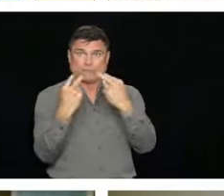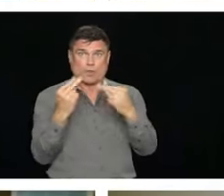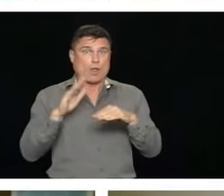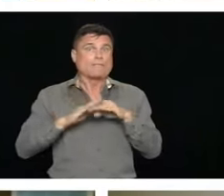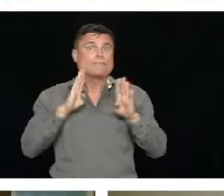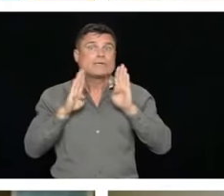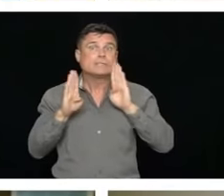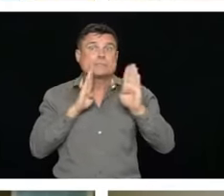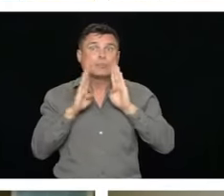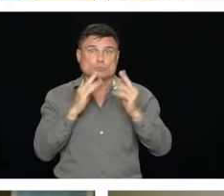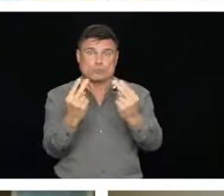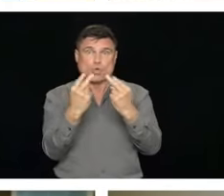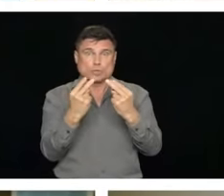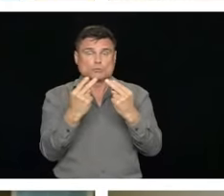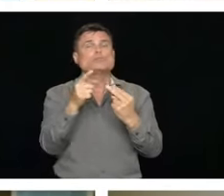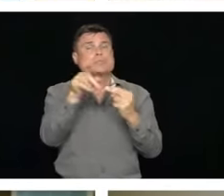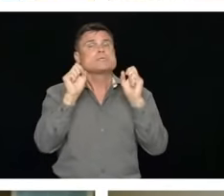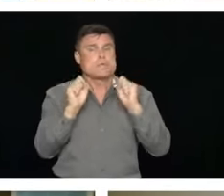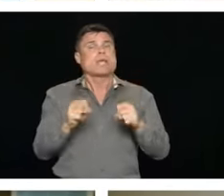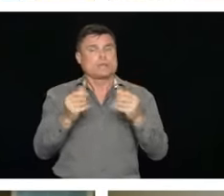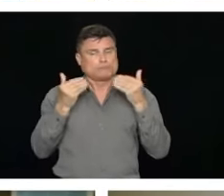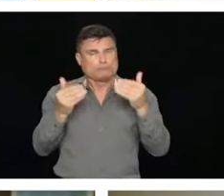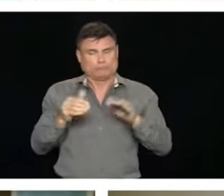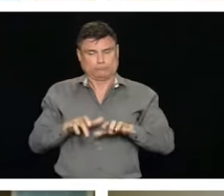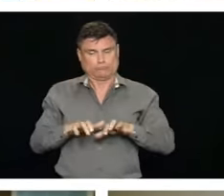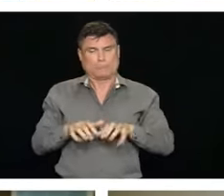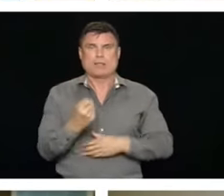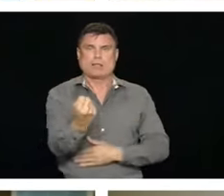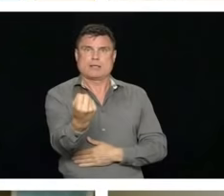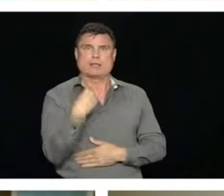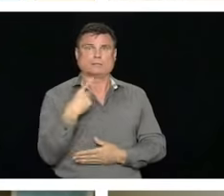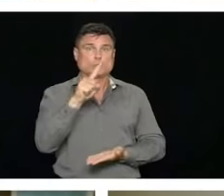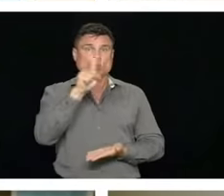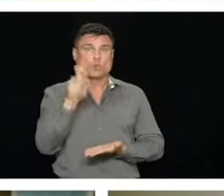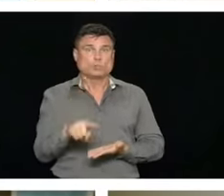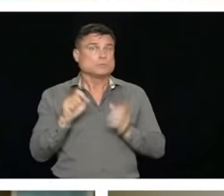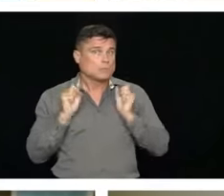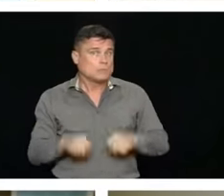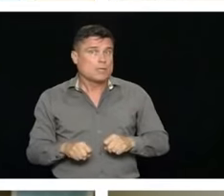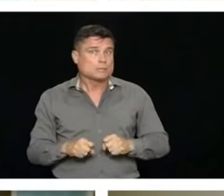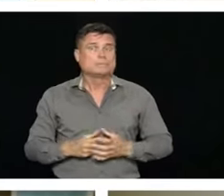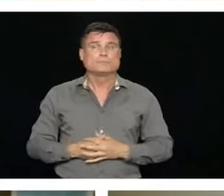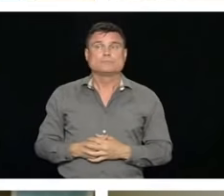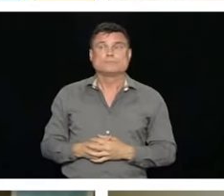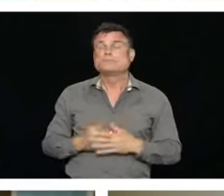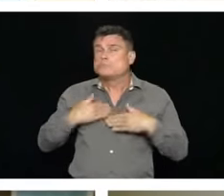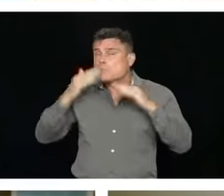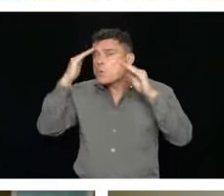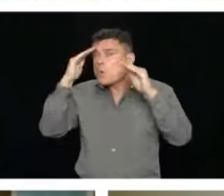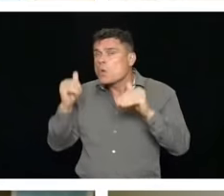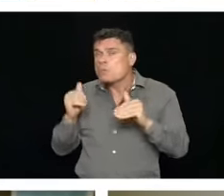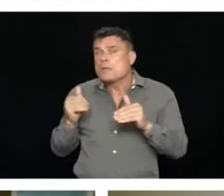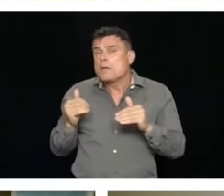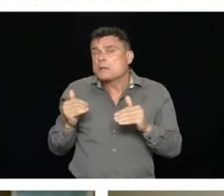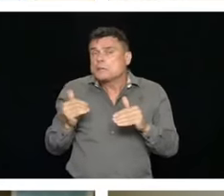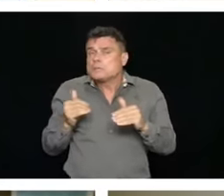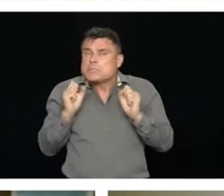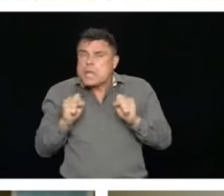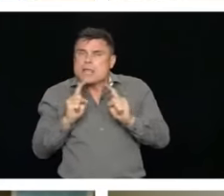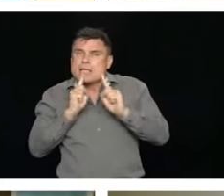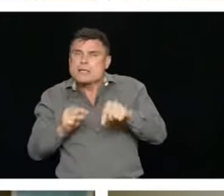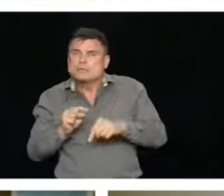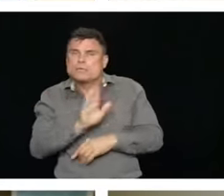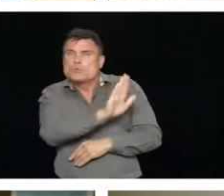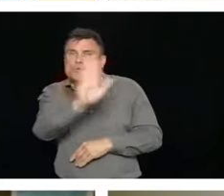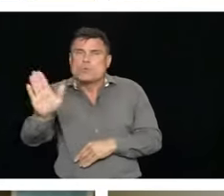them in themes so that everyone's questions is covered as much as possible. For those questions coming in live today, we're going to try to get